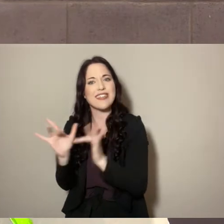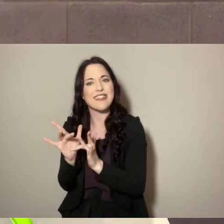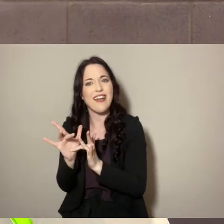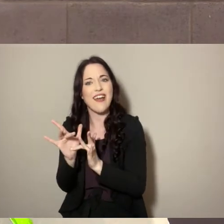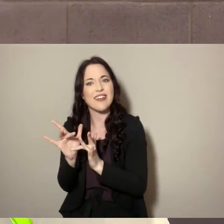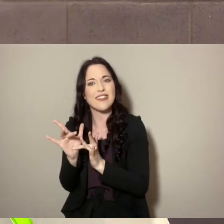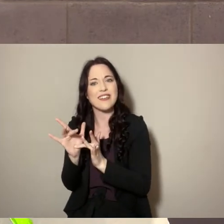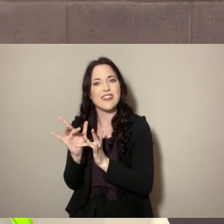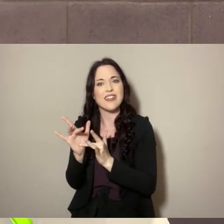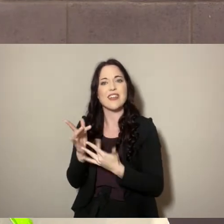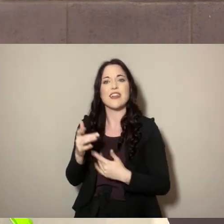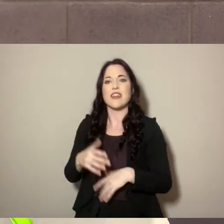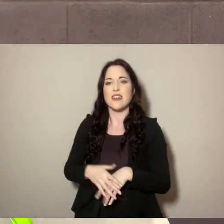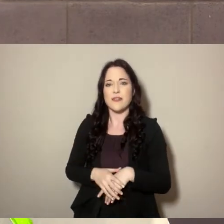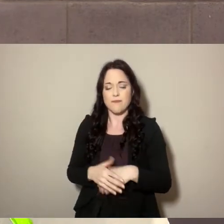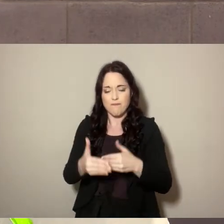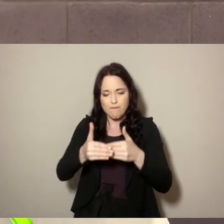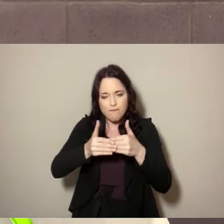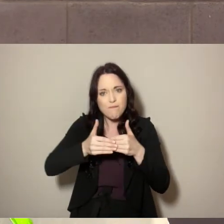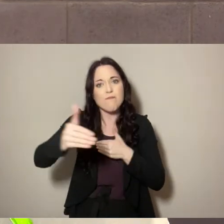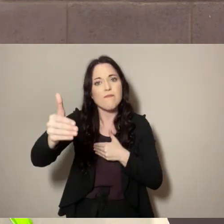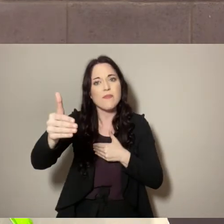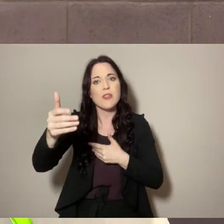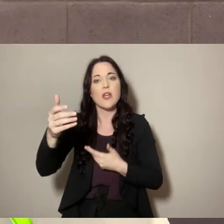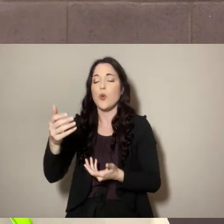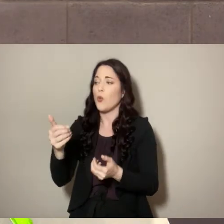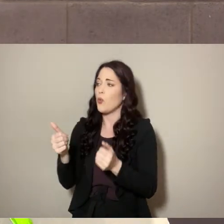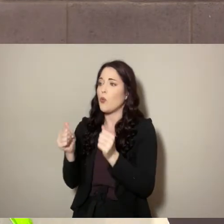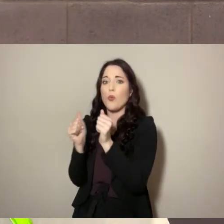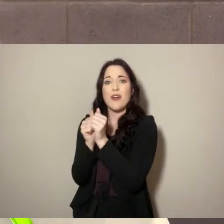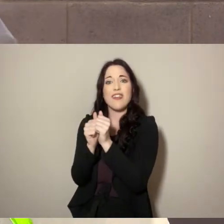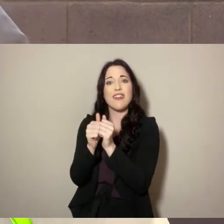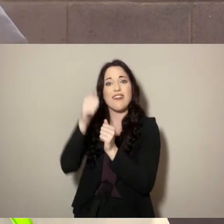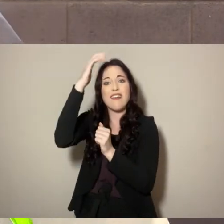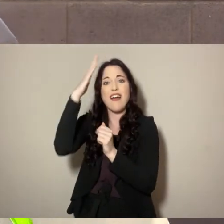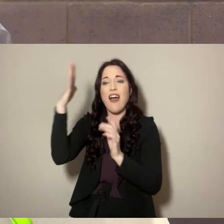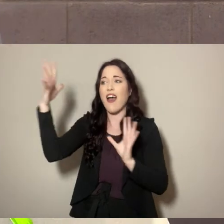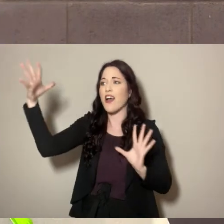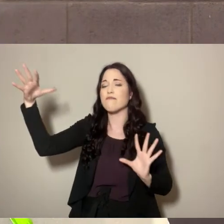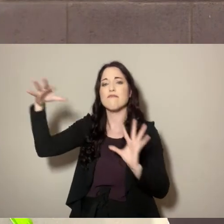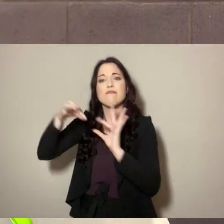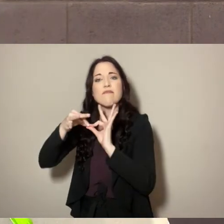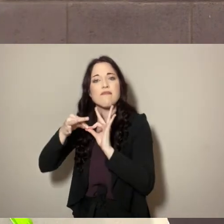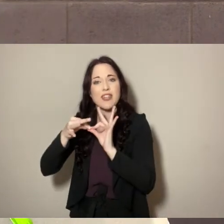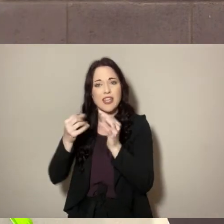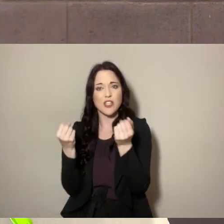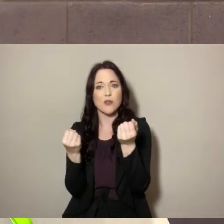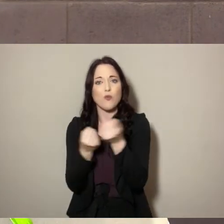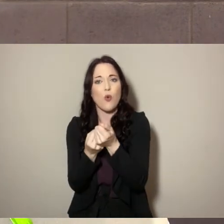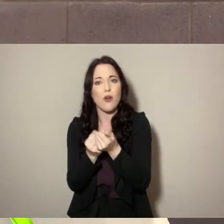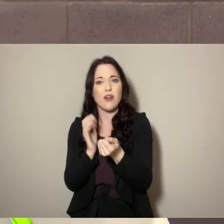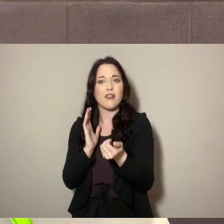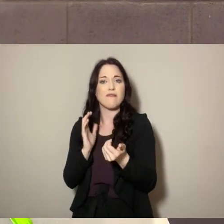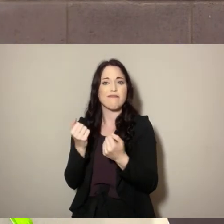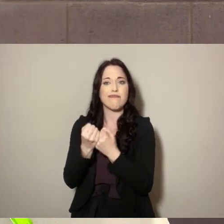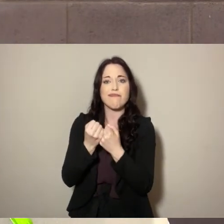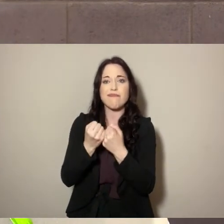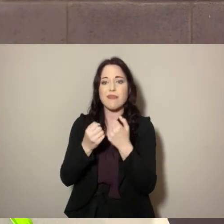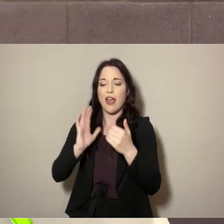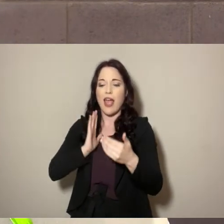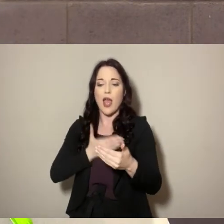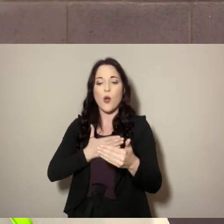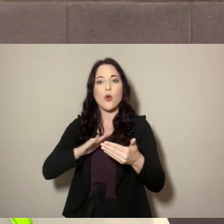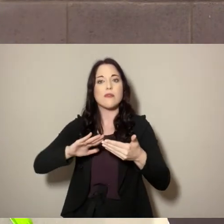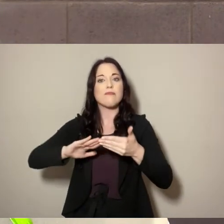of beloved community. We are so grateful that heaven comes to earth, not down the